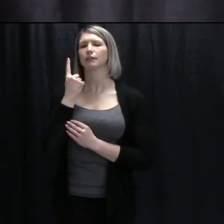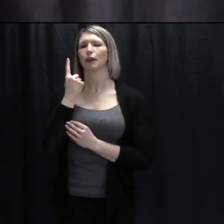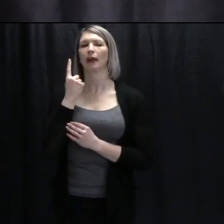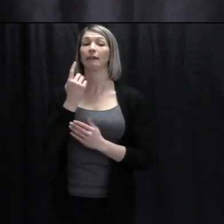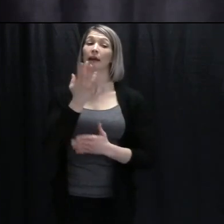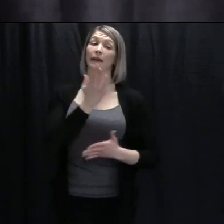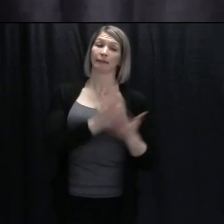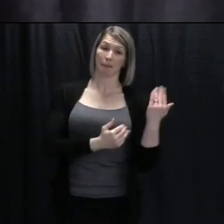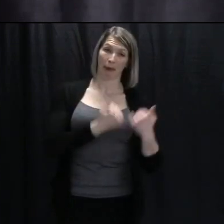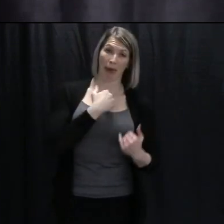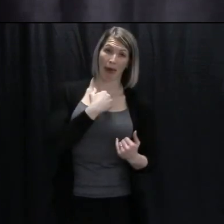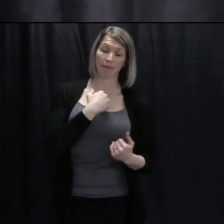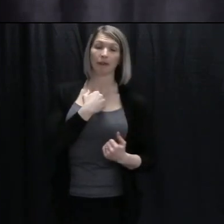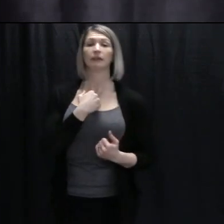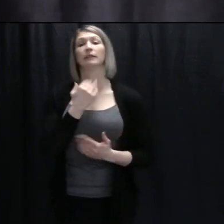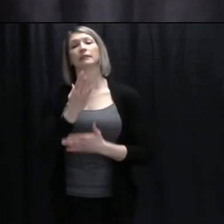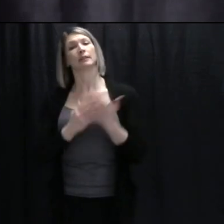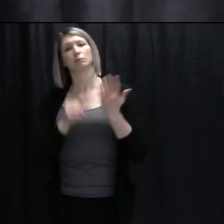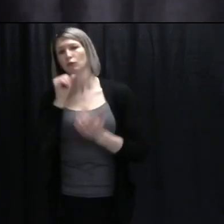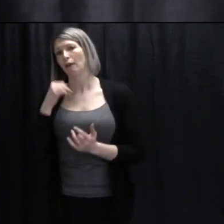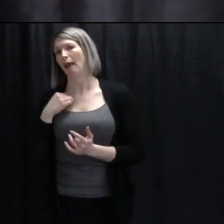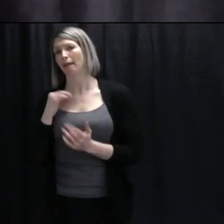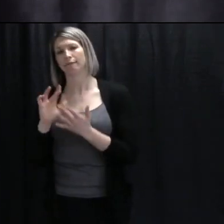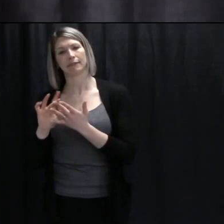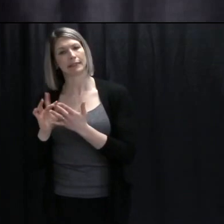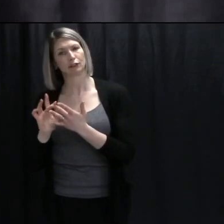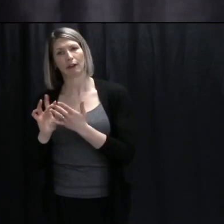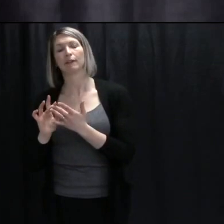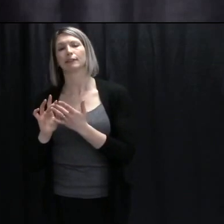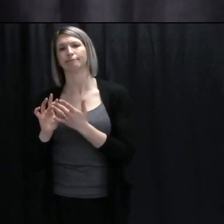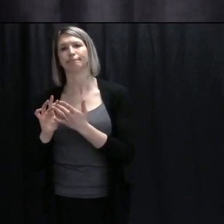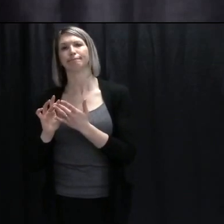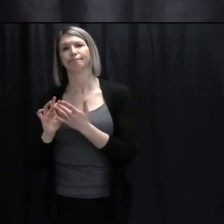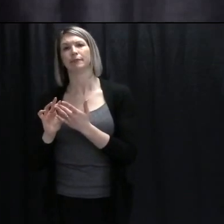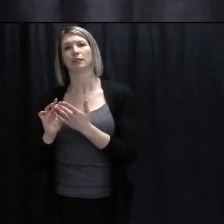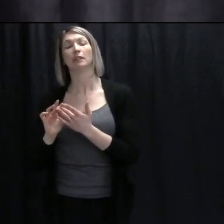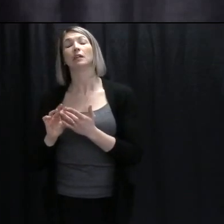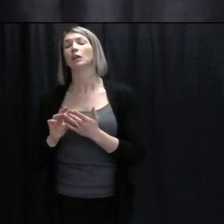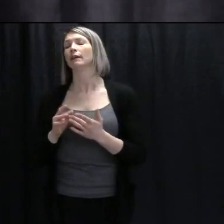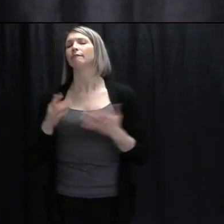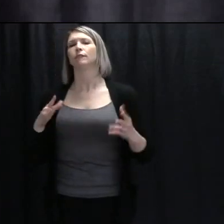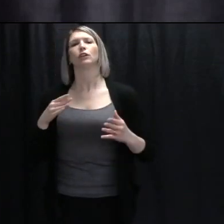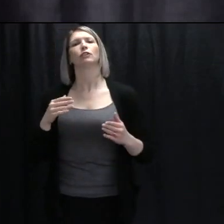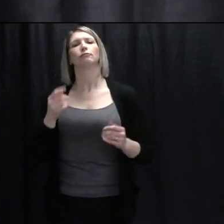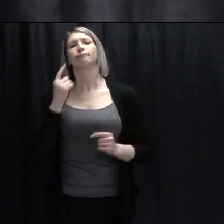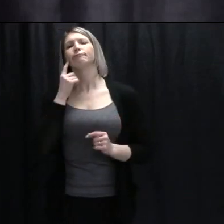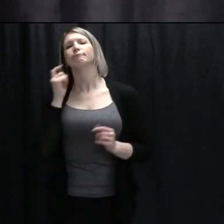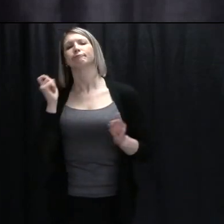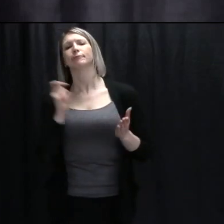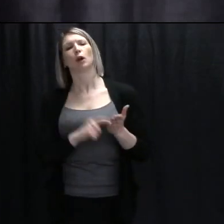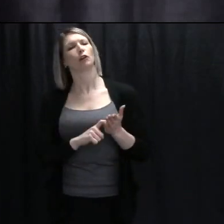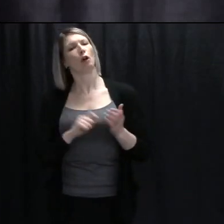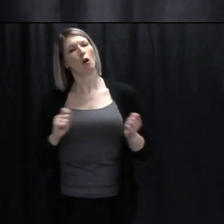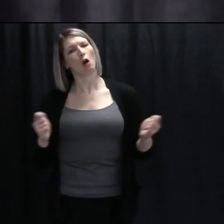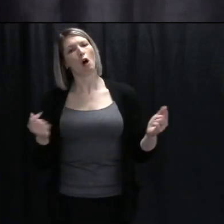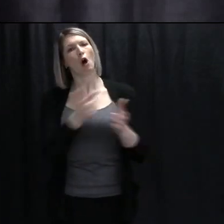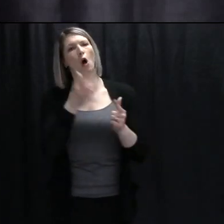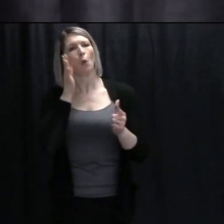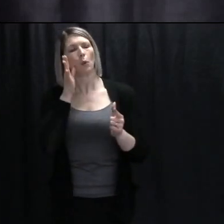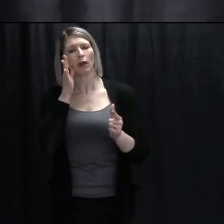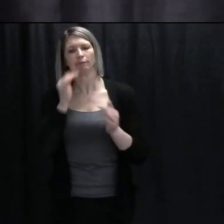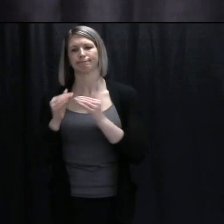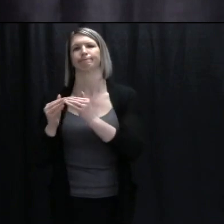are presently in our schools, and as the Premier had mentioned, no student will be disadvantaged here because of